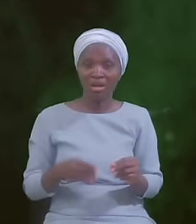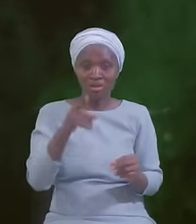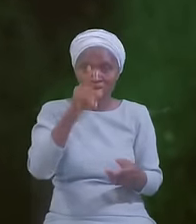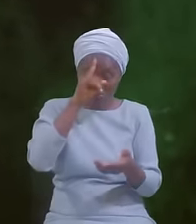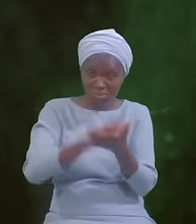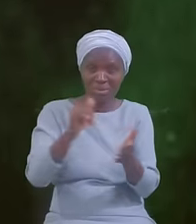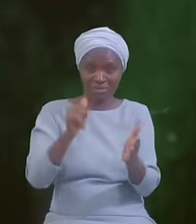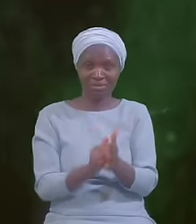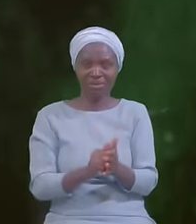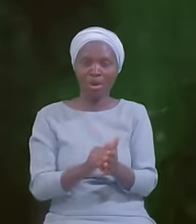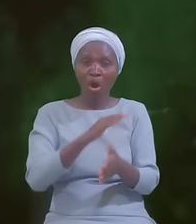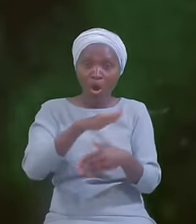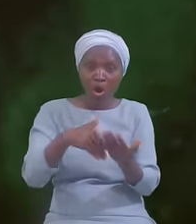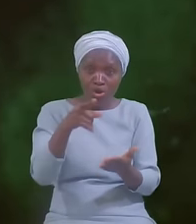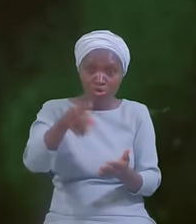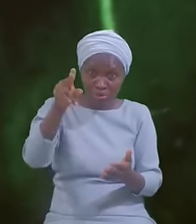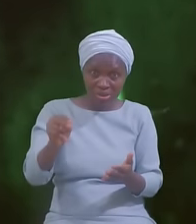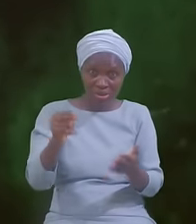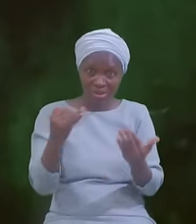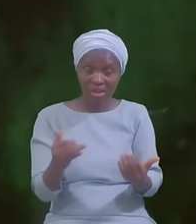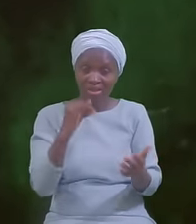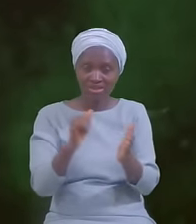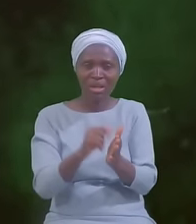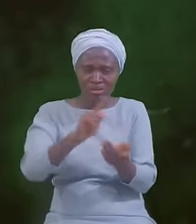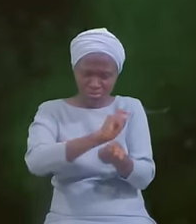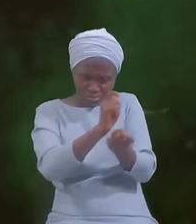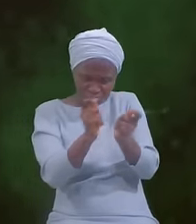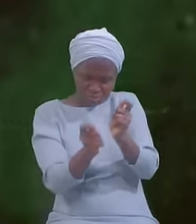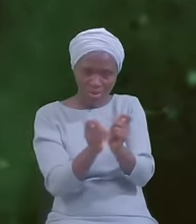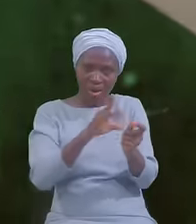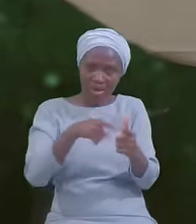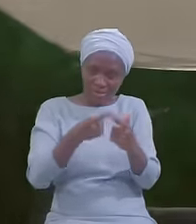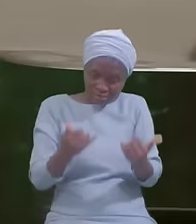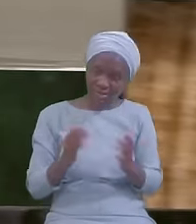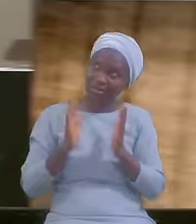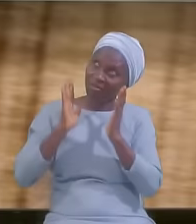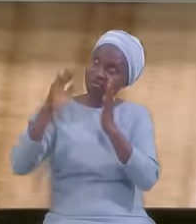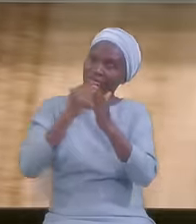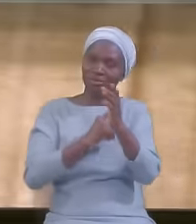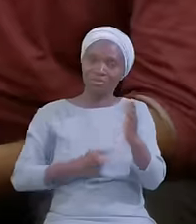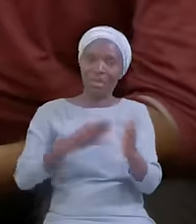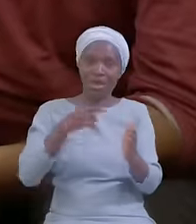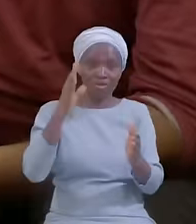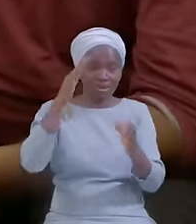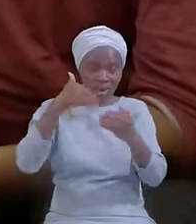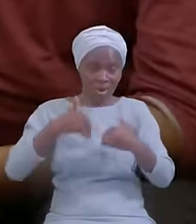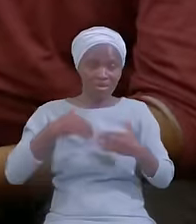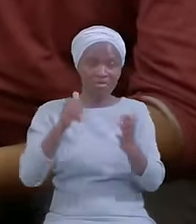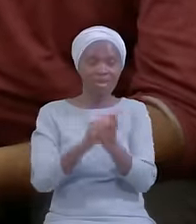need to do is turn around and face the Lord, and you'll have that in Jesus' name.